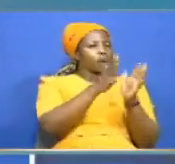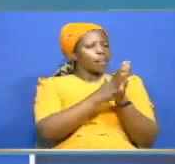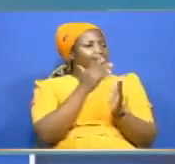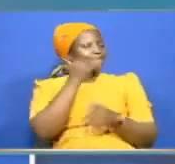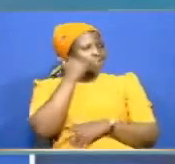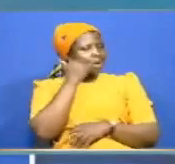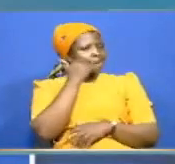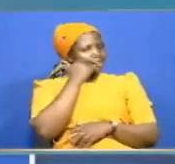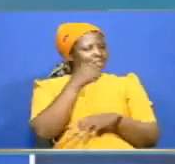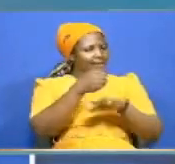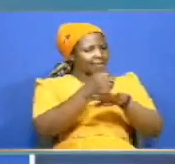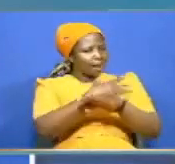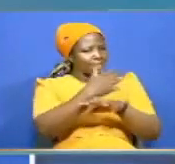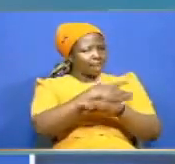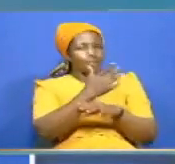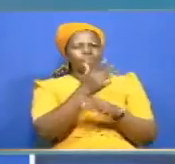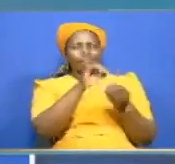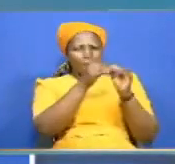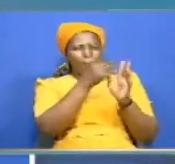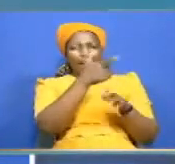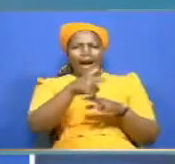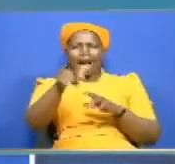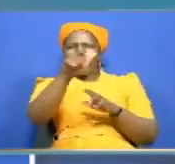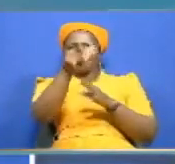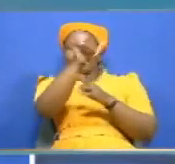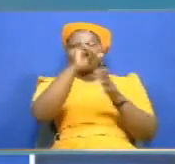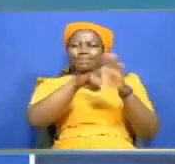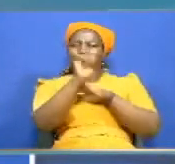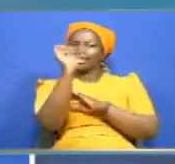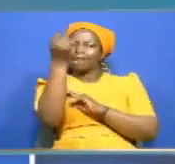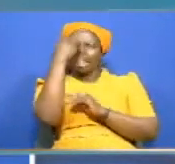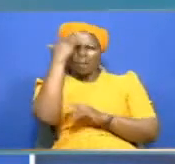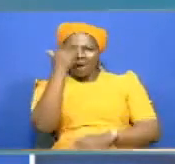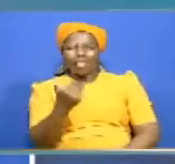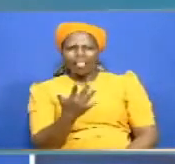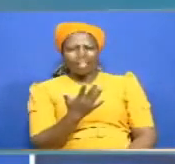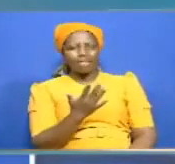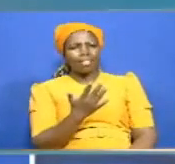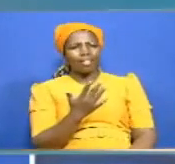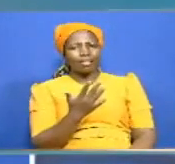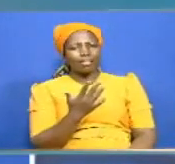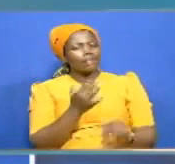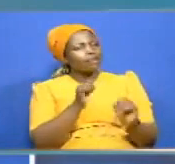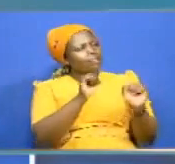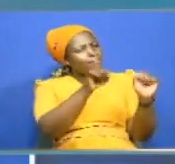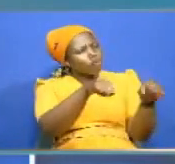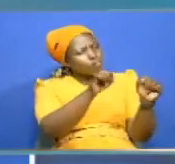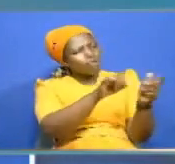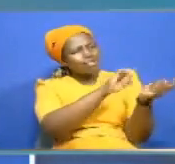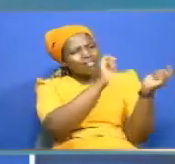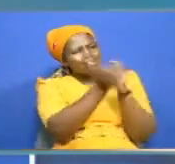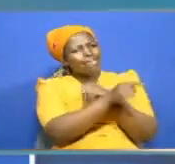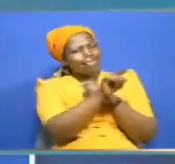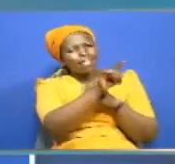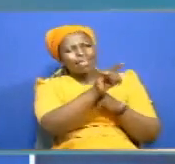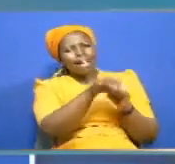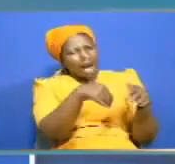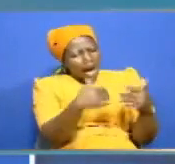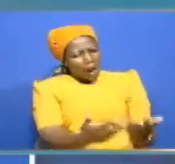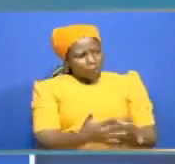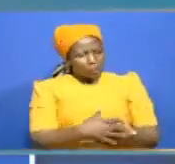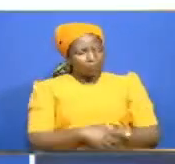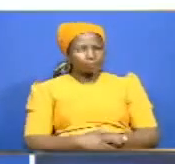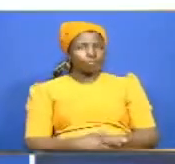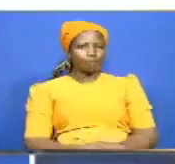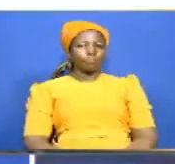cancer in the country. Why is this, and how are we able to probably reverse this trend?